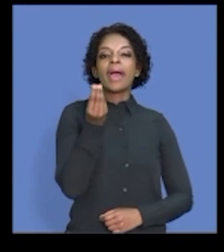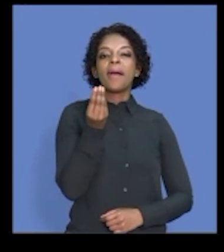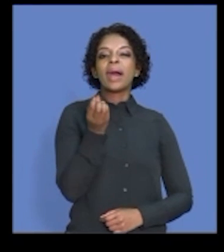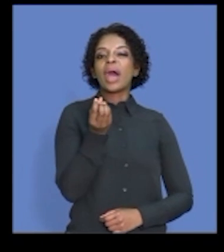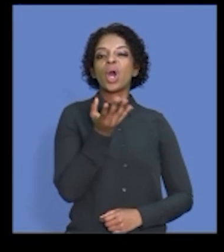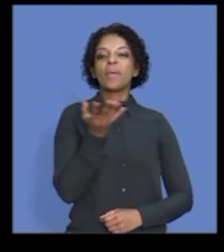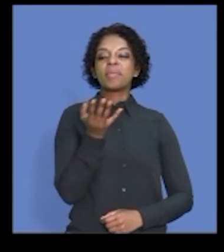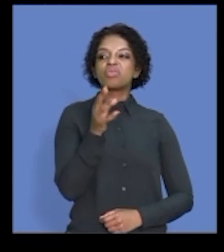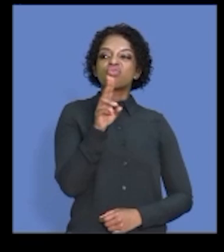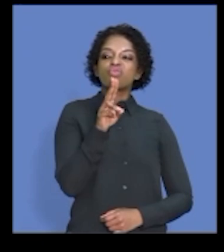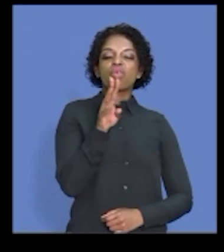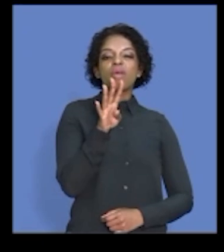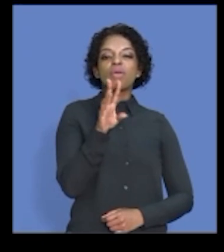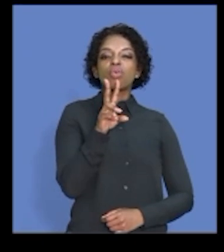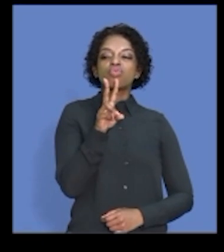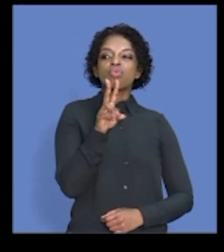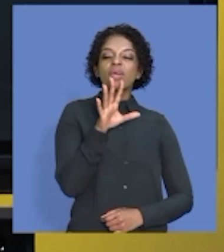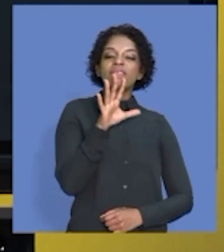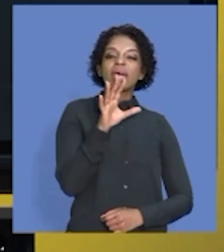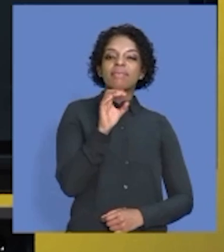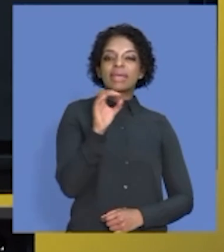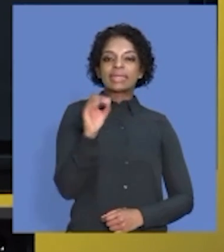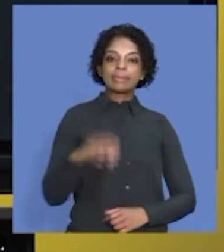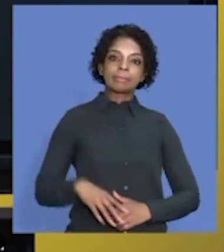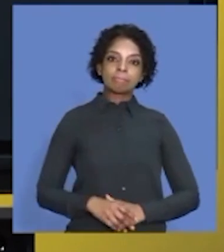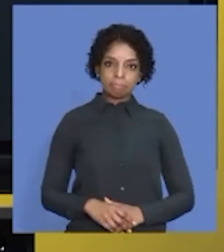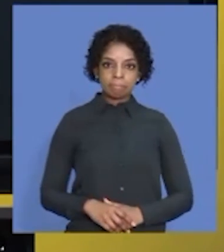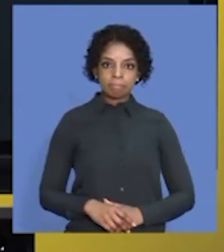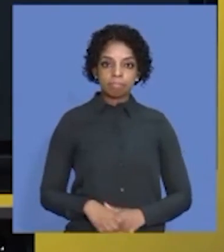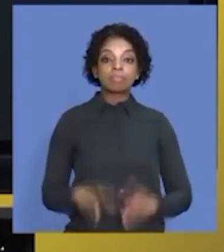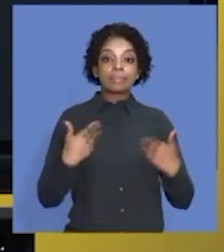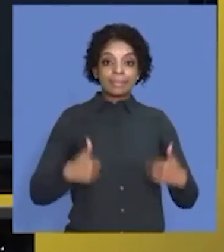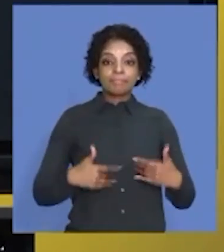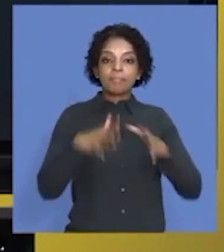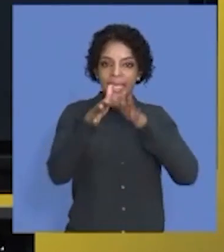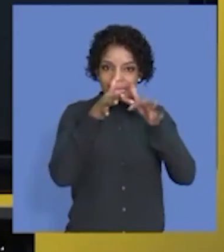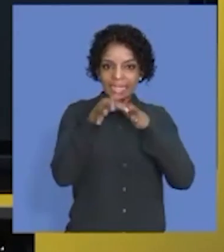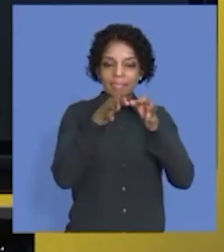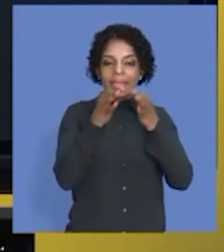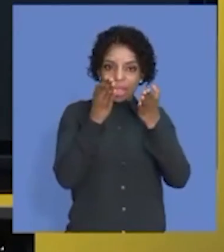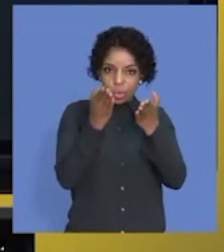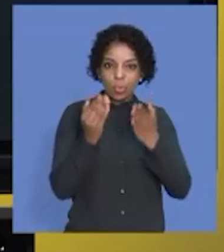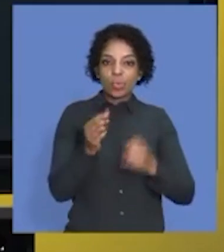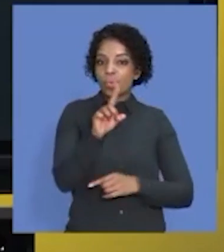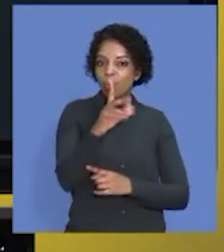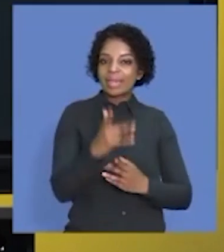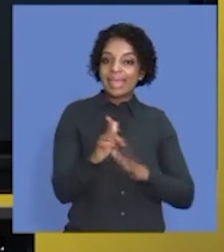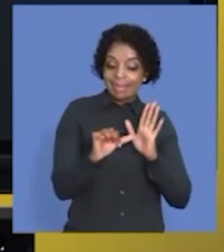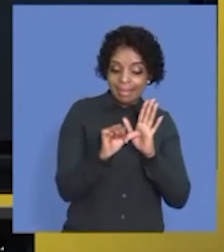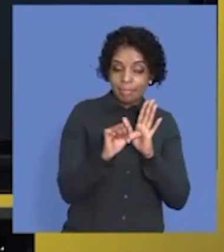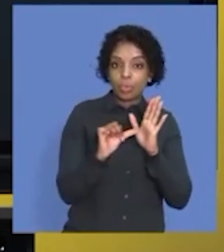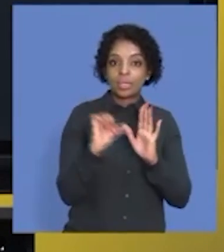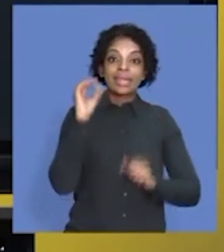242,500. Watch what I'm doing, people. I'm highlighting important information because it's going to impact on my